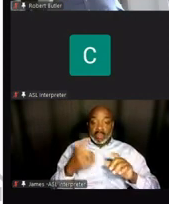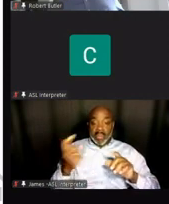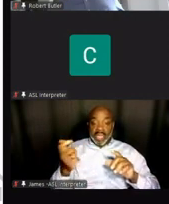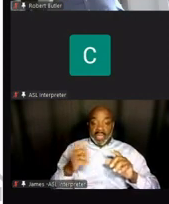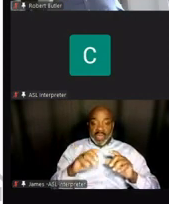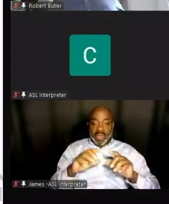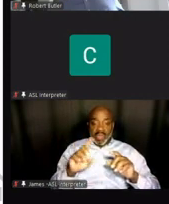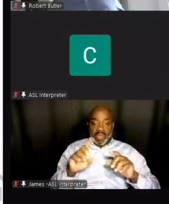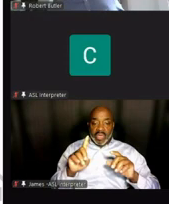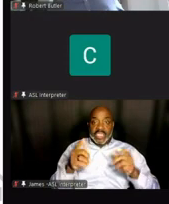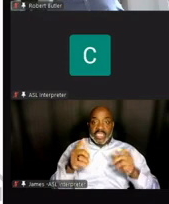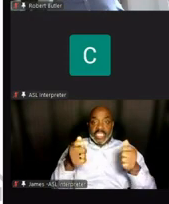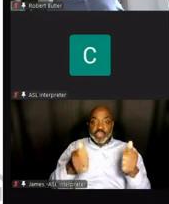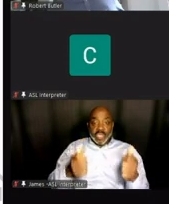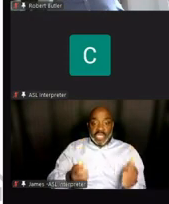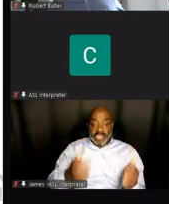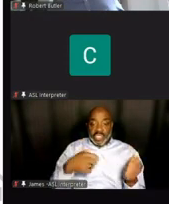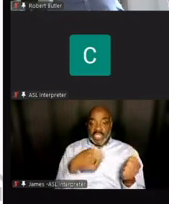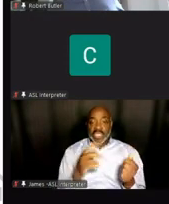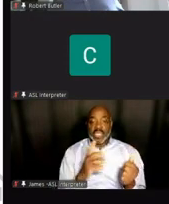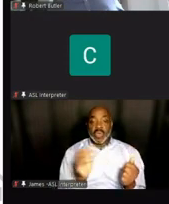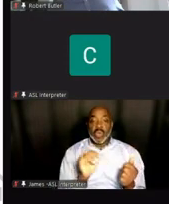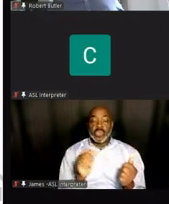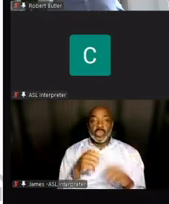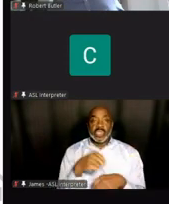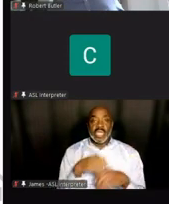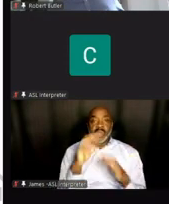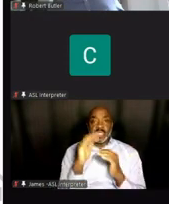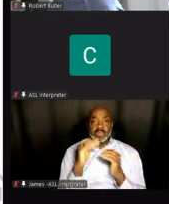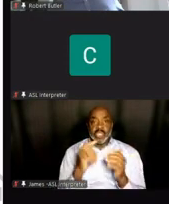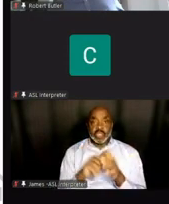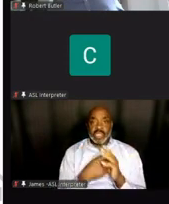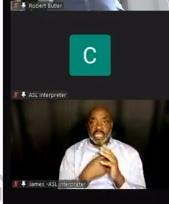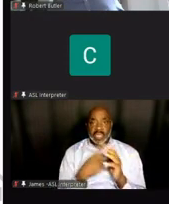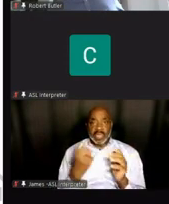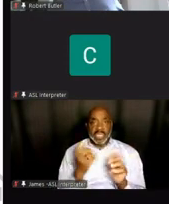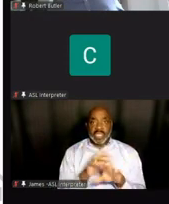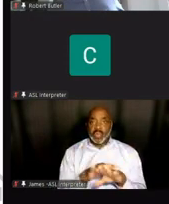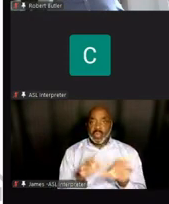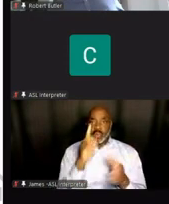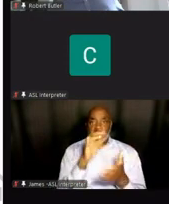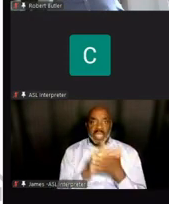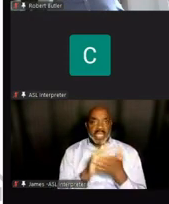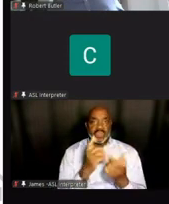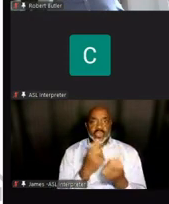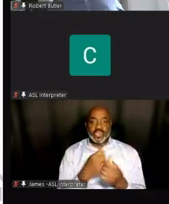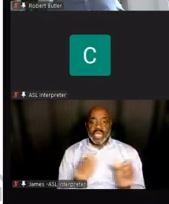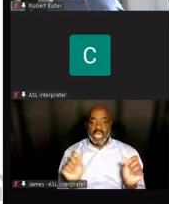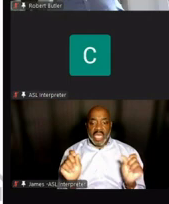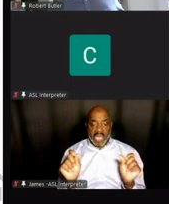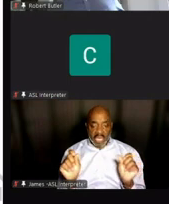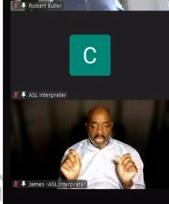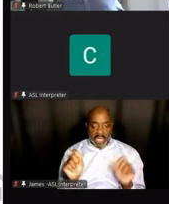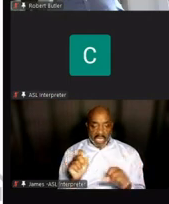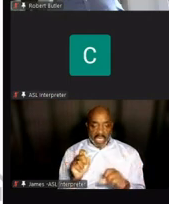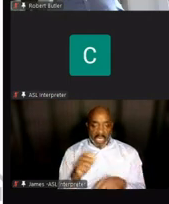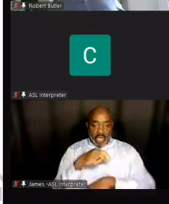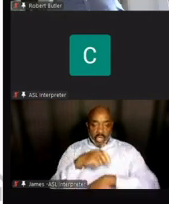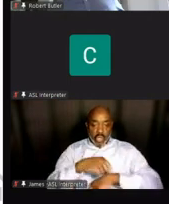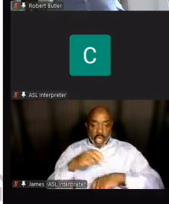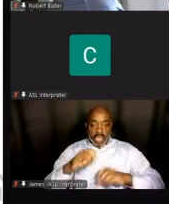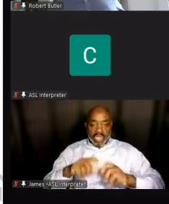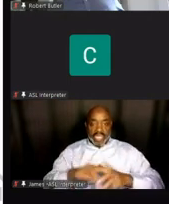obligation, and then all sorts of time expectations begin. But we don't believe there's any clock that gets started through